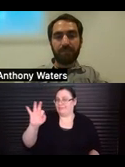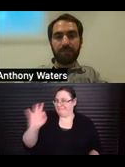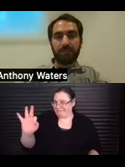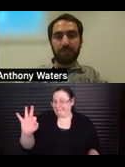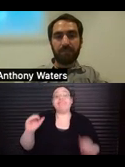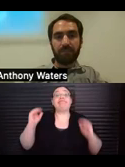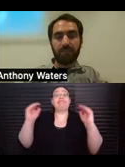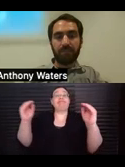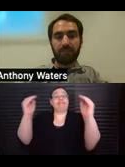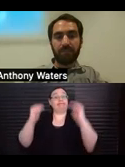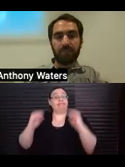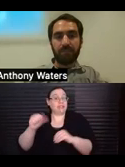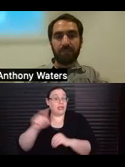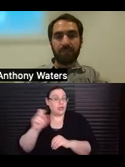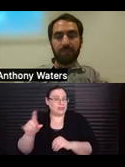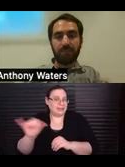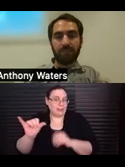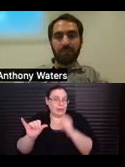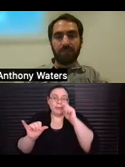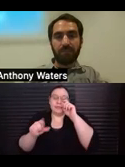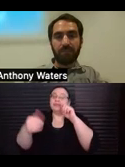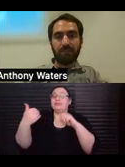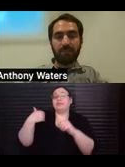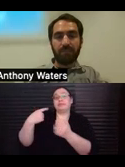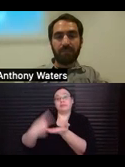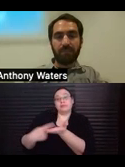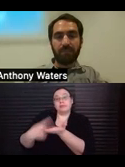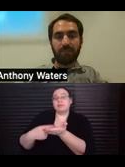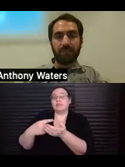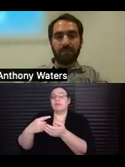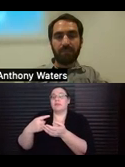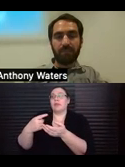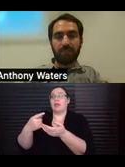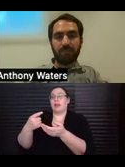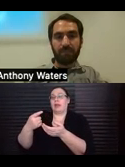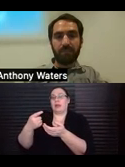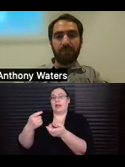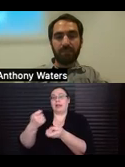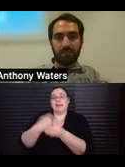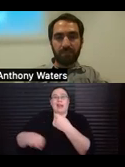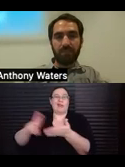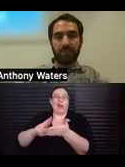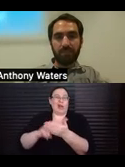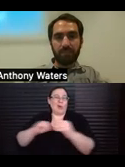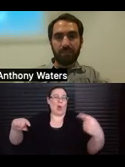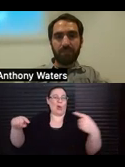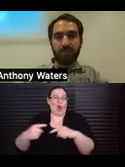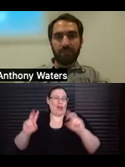Similarly, you talked about how rather than no harm contracts, the